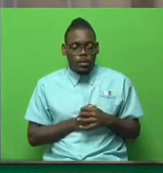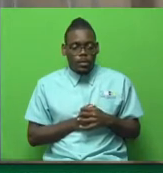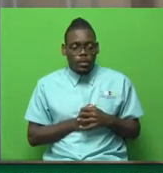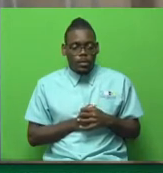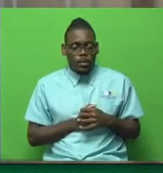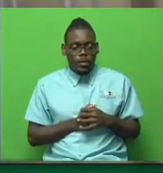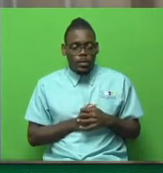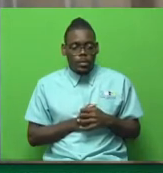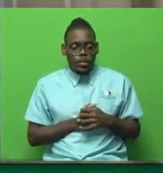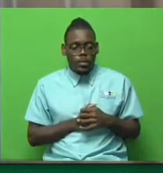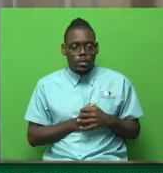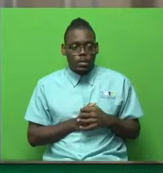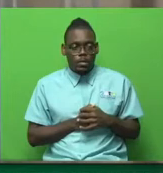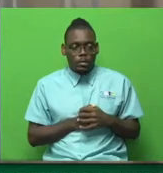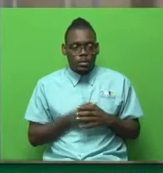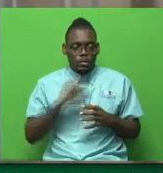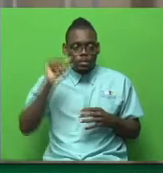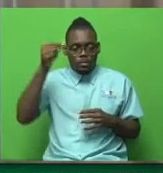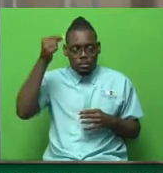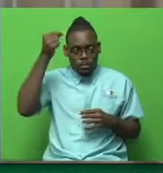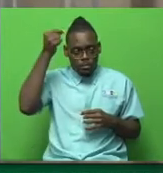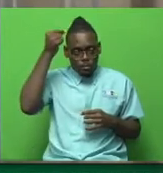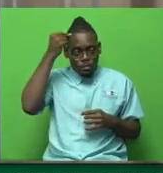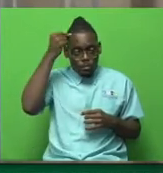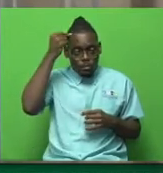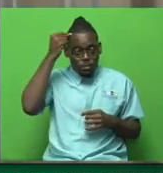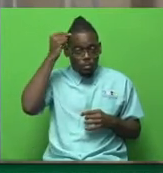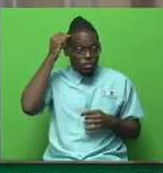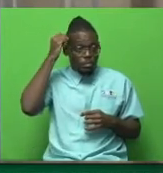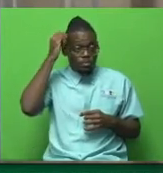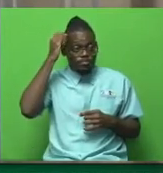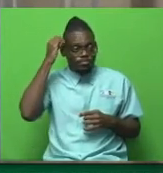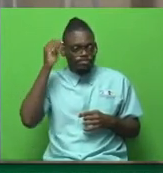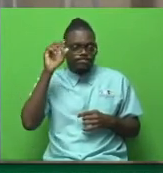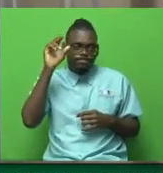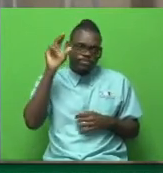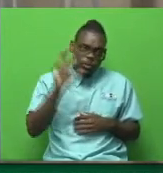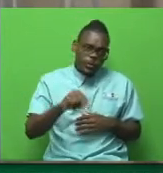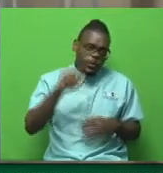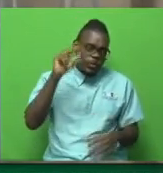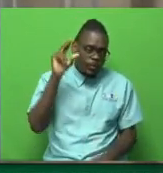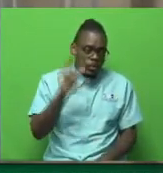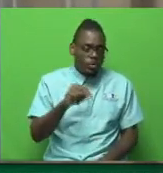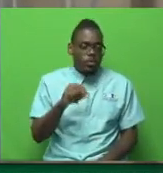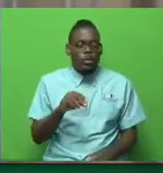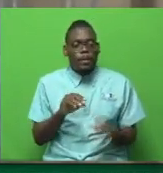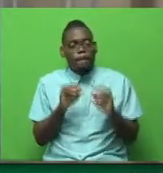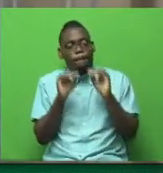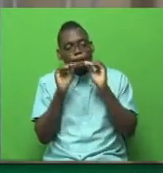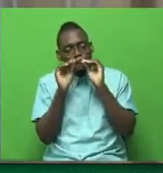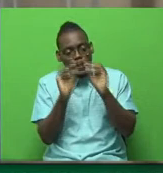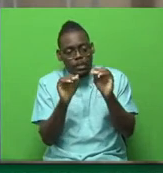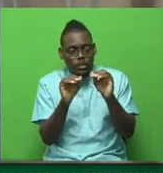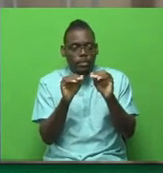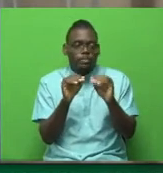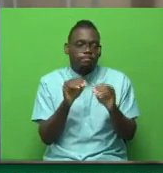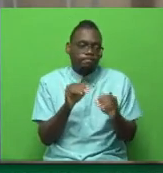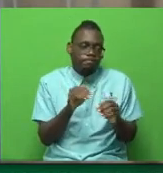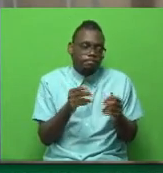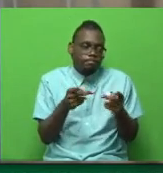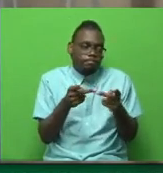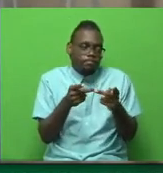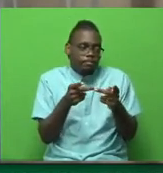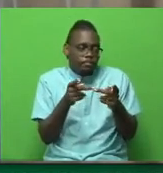the government has refused to implement the public procurement and disposal of property Act 2025.